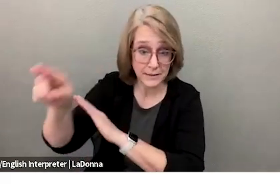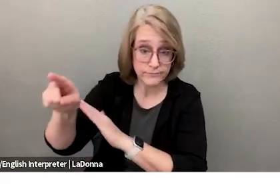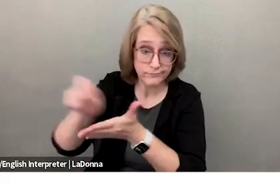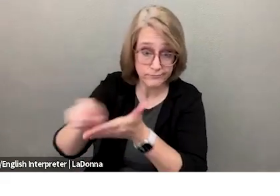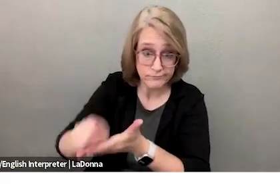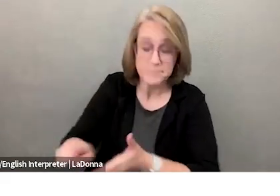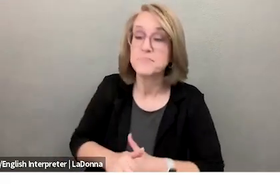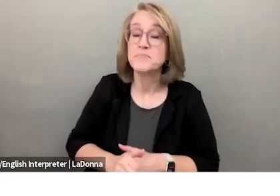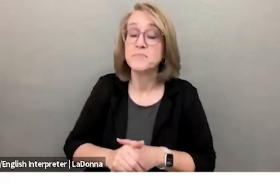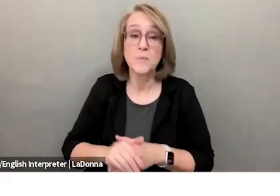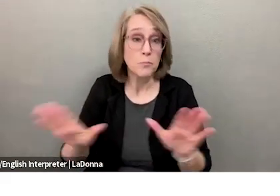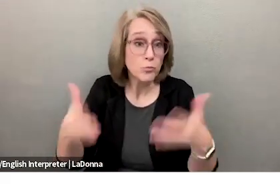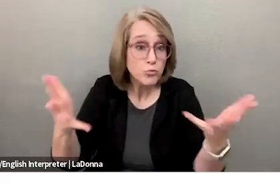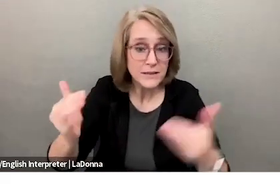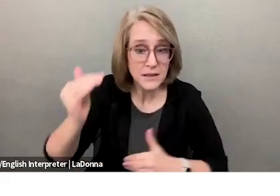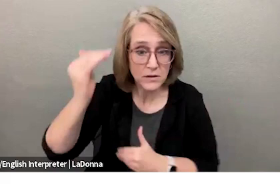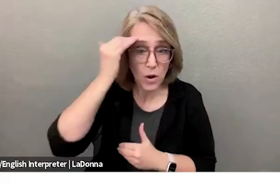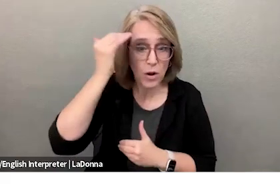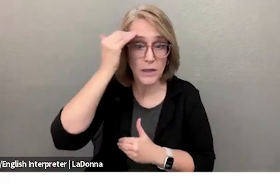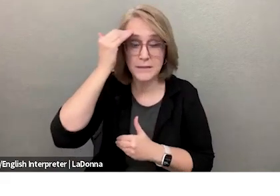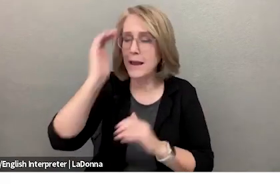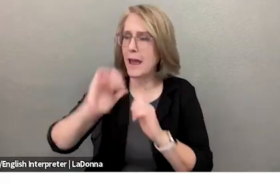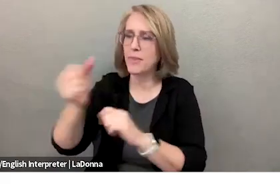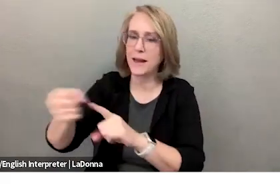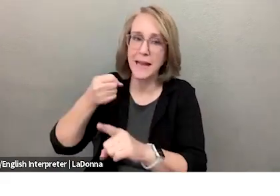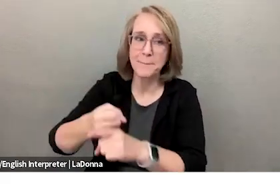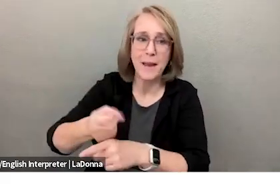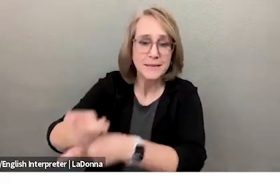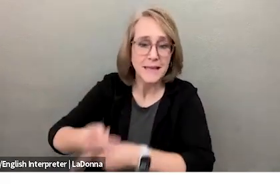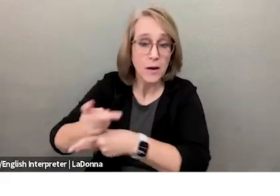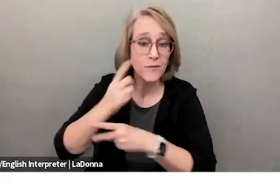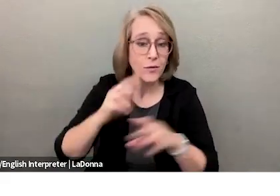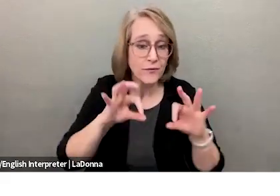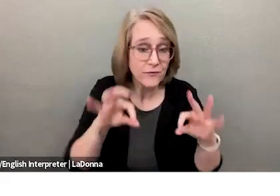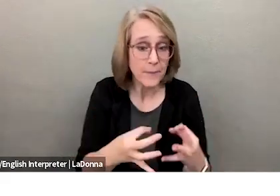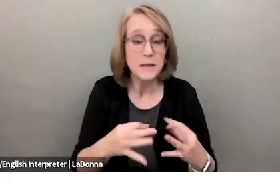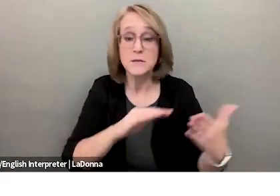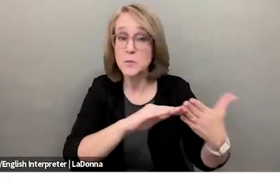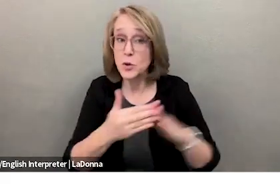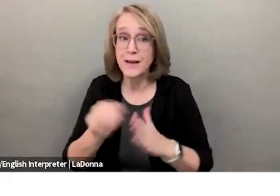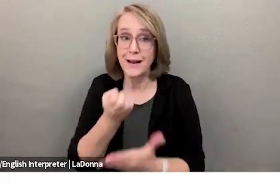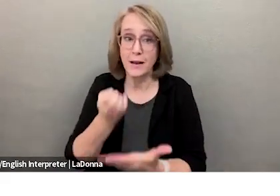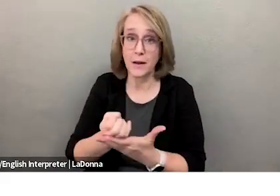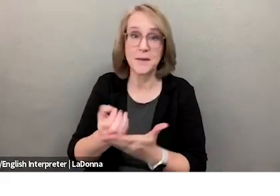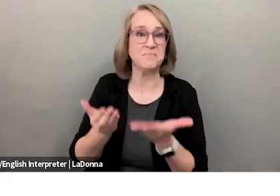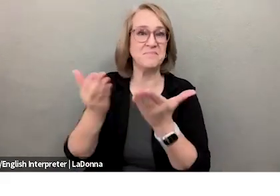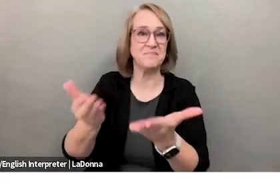pleasure to welcome them to the RAISE Council to present on their thoughts for an updated strategy. Jason, welcome. The floor is